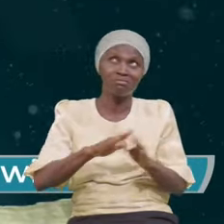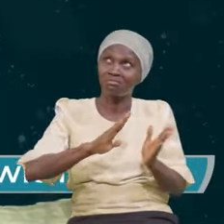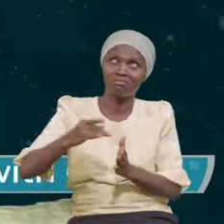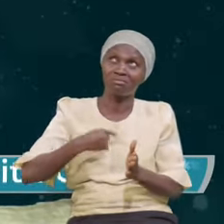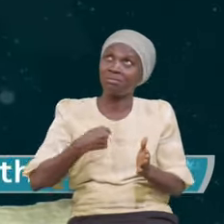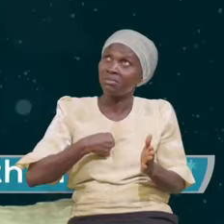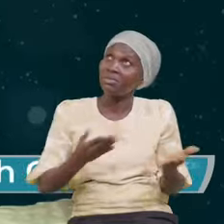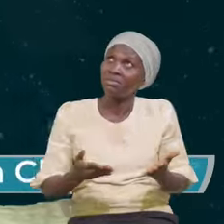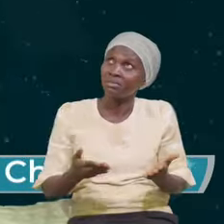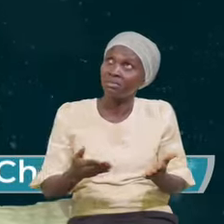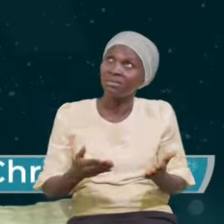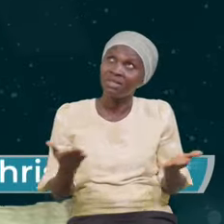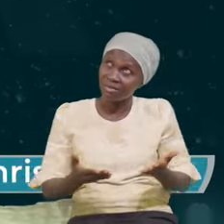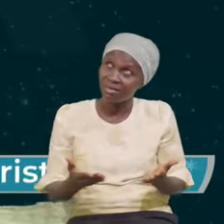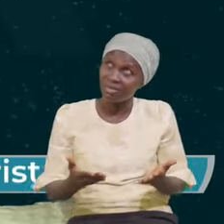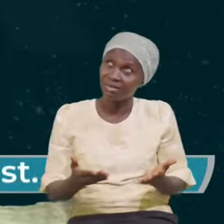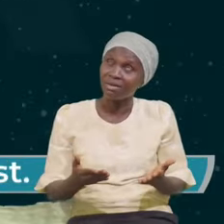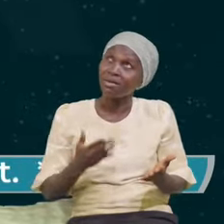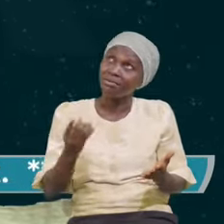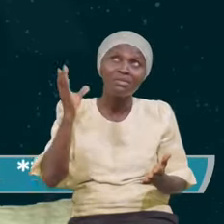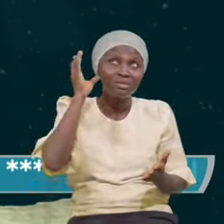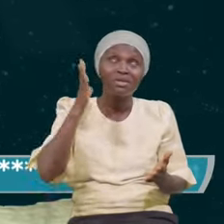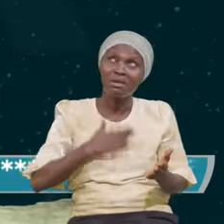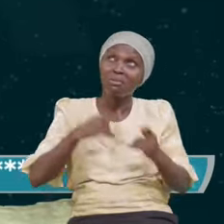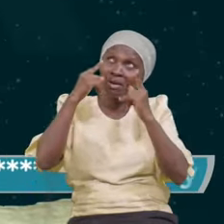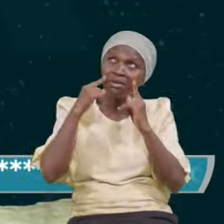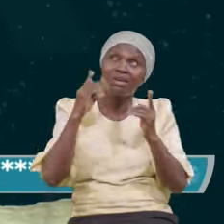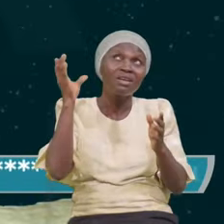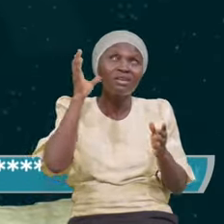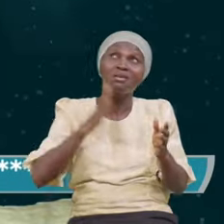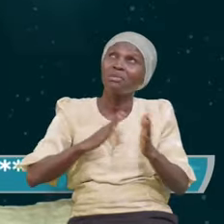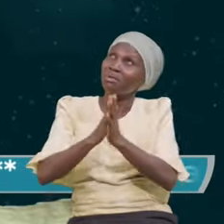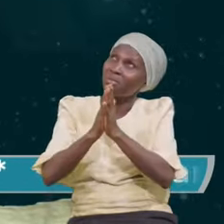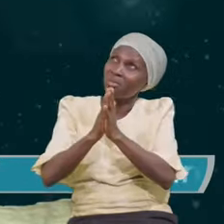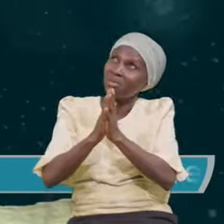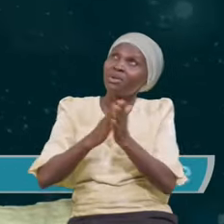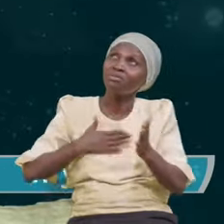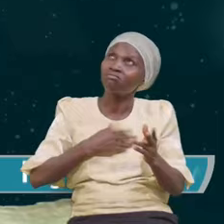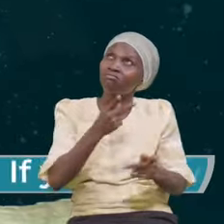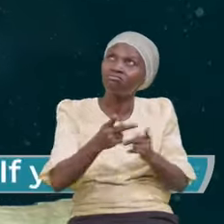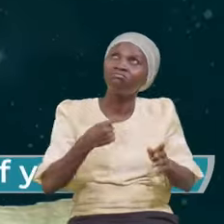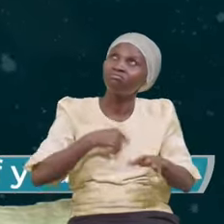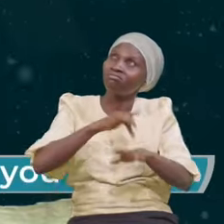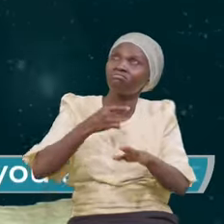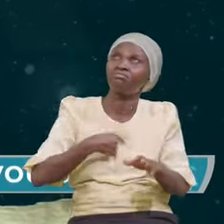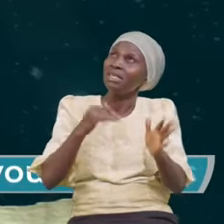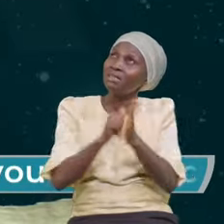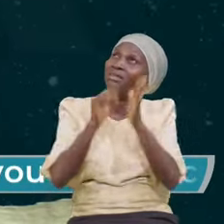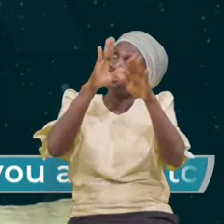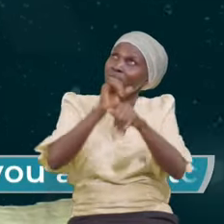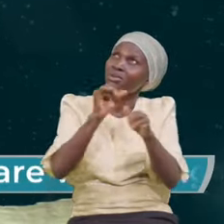here. Hear my cry. I am here. Visit me. That miracle Christ brought from